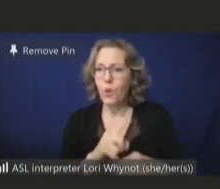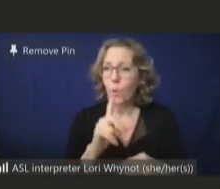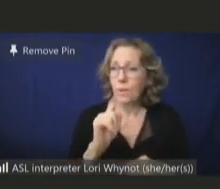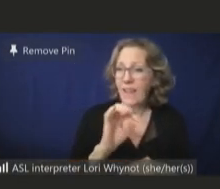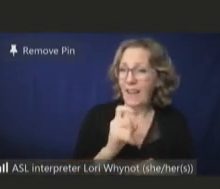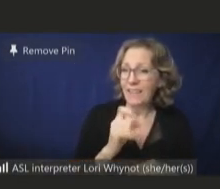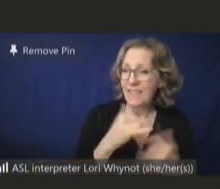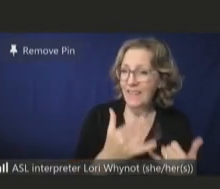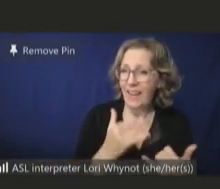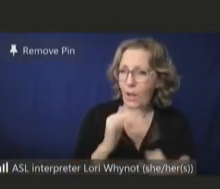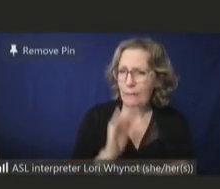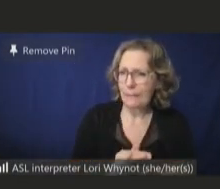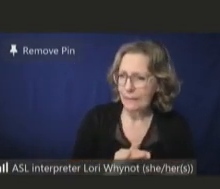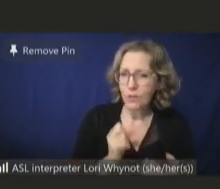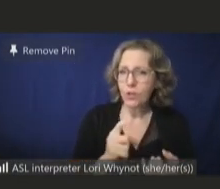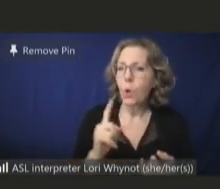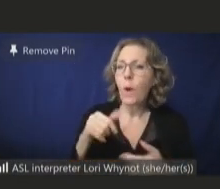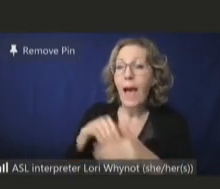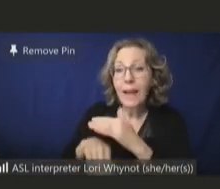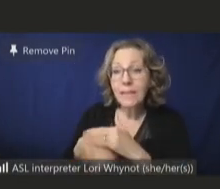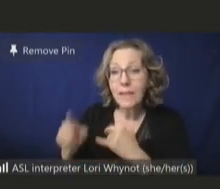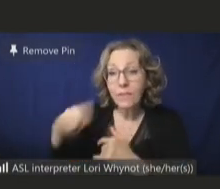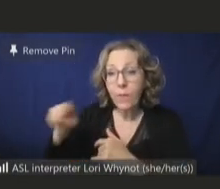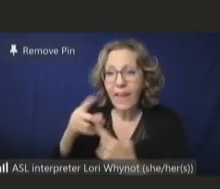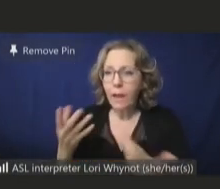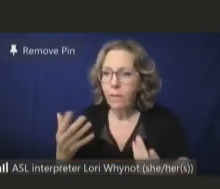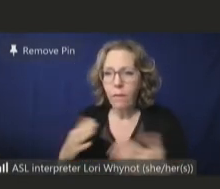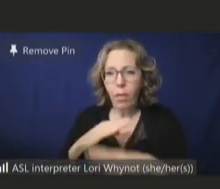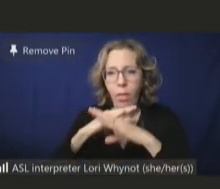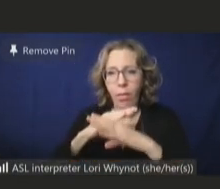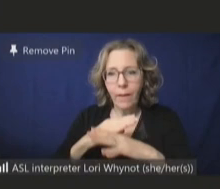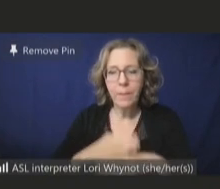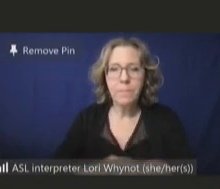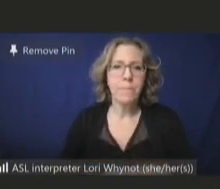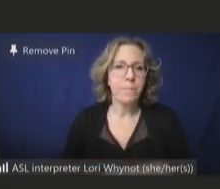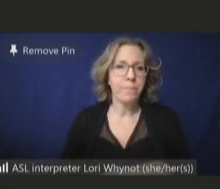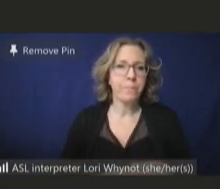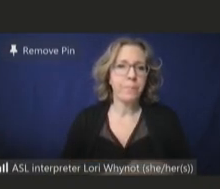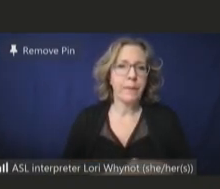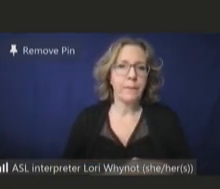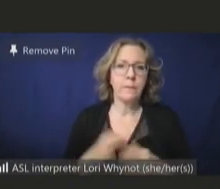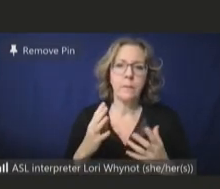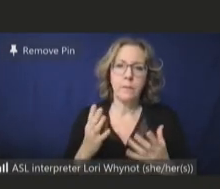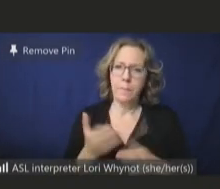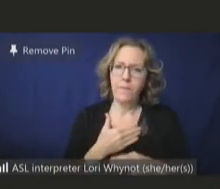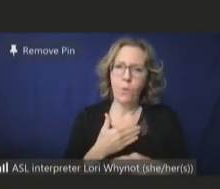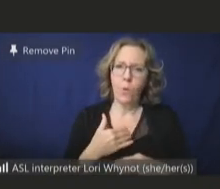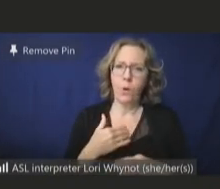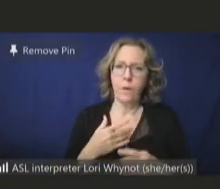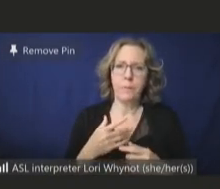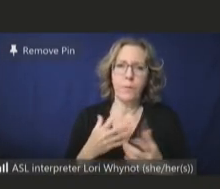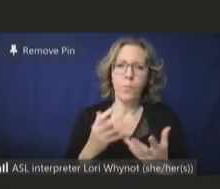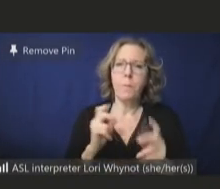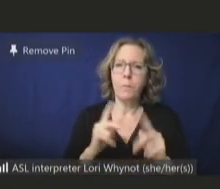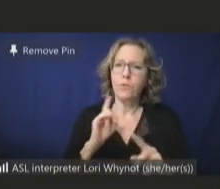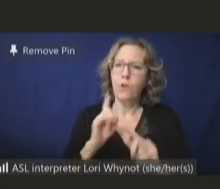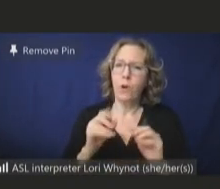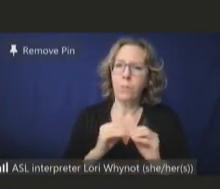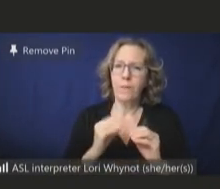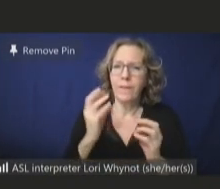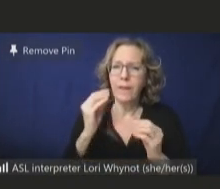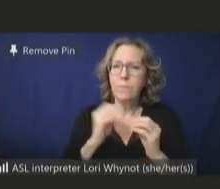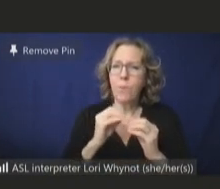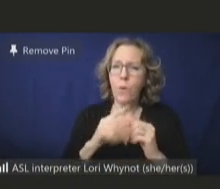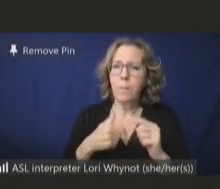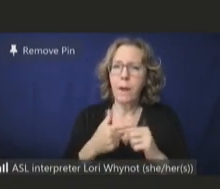Because we saw this with rideshare companies. All of a sudden, they were out and on the road, and there was no thought of access beforehand. So we don't want to be chasing